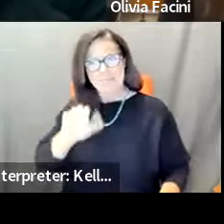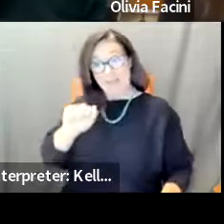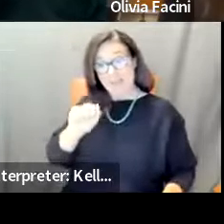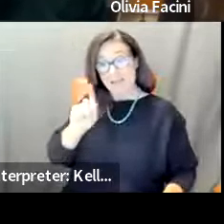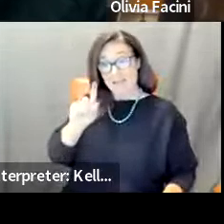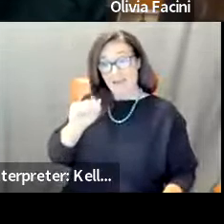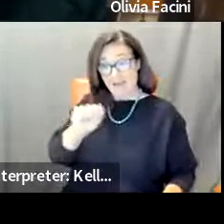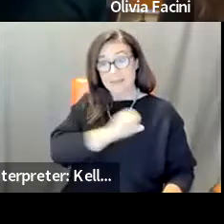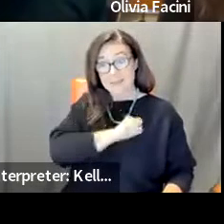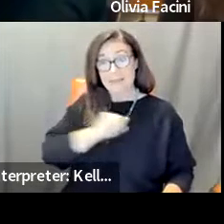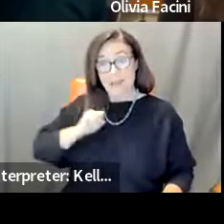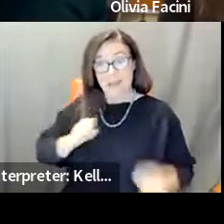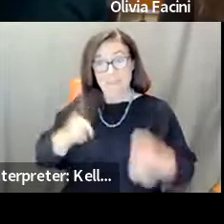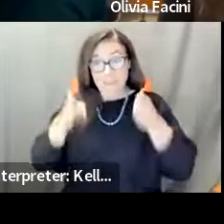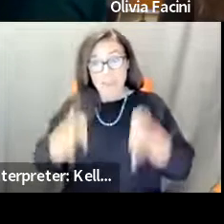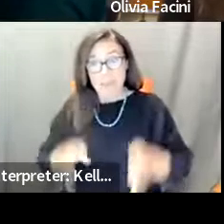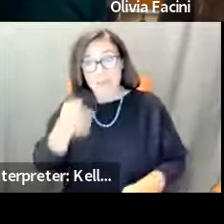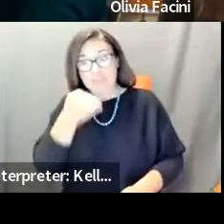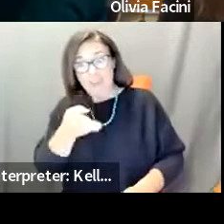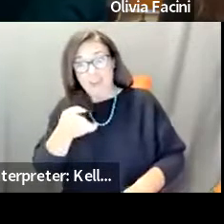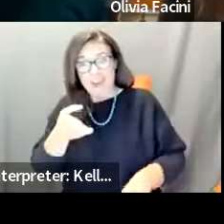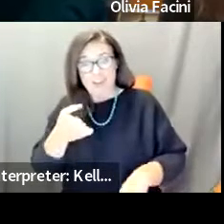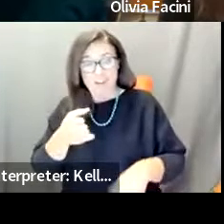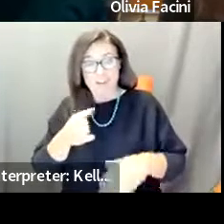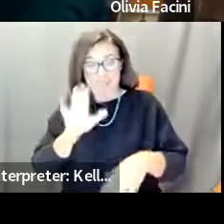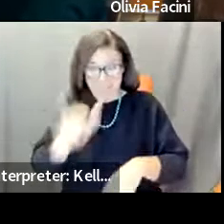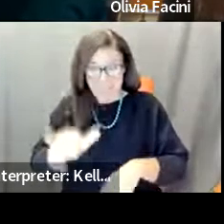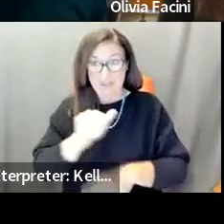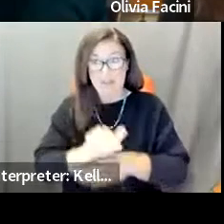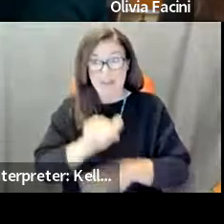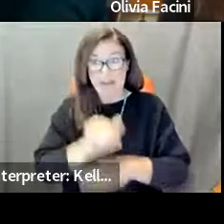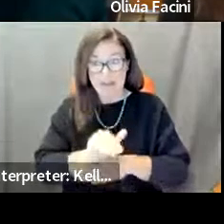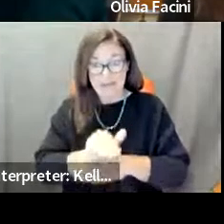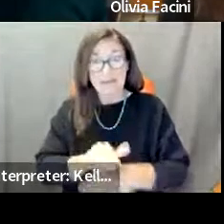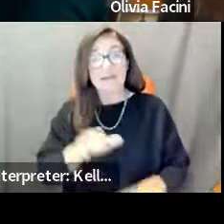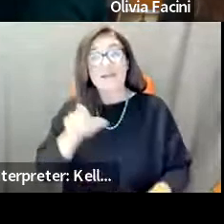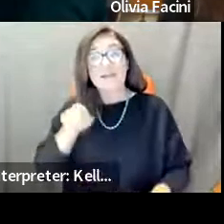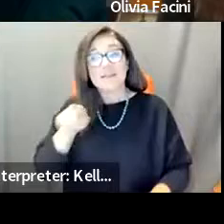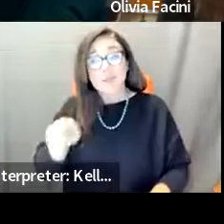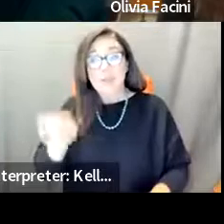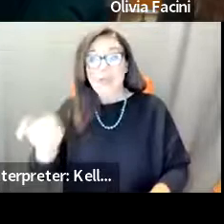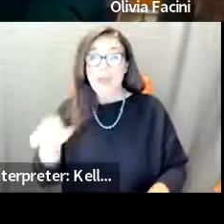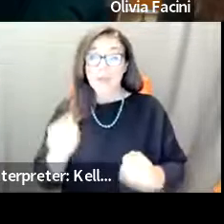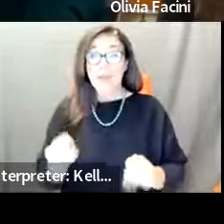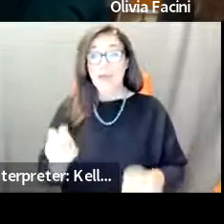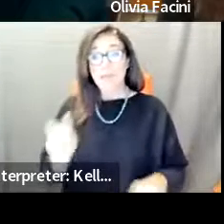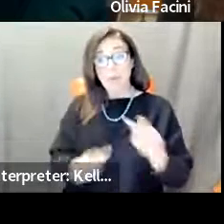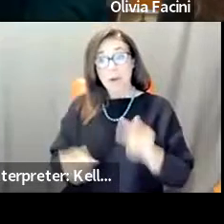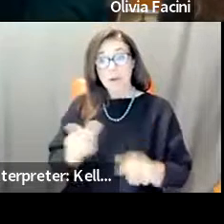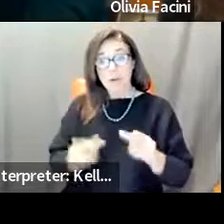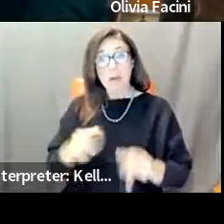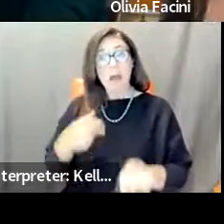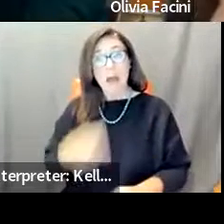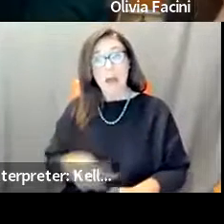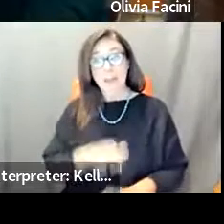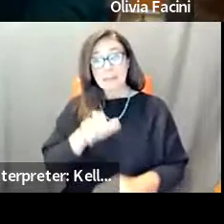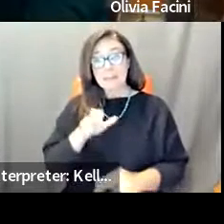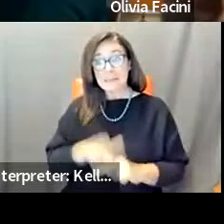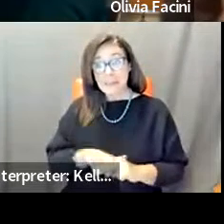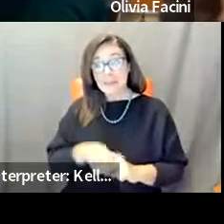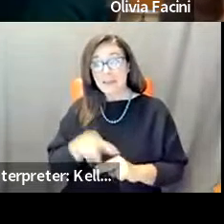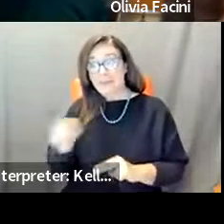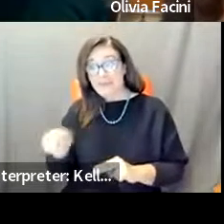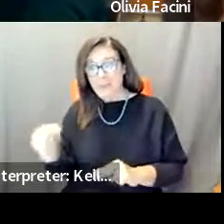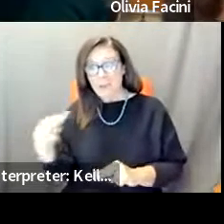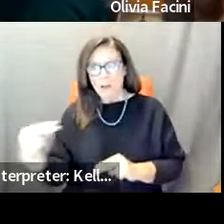even starts, they make sure that I don't have like a really tall person sitting in front of me, cutting off my line